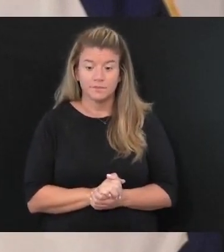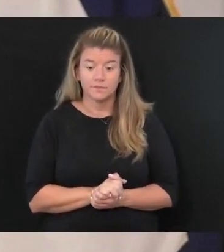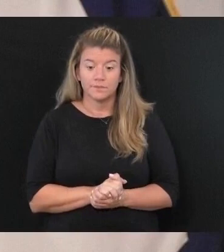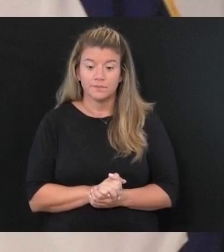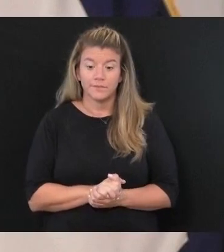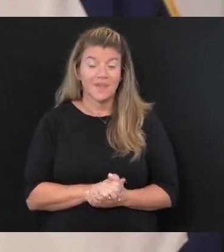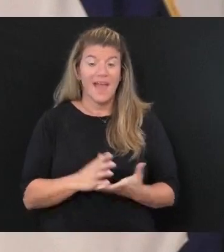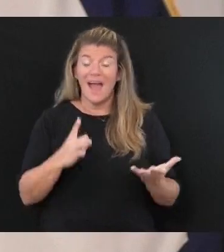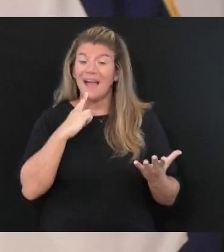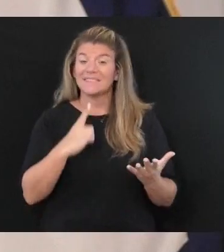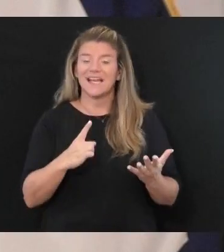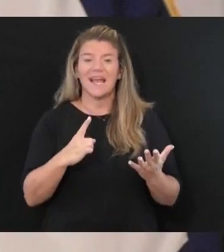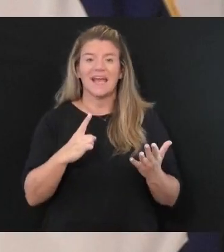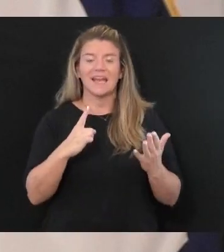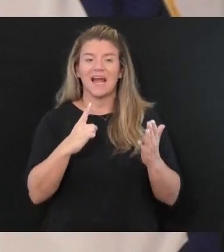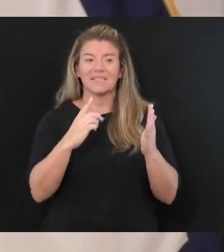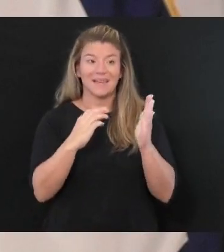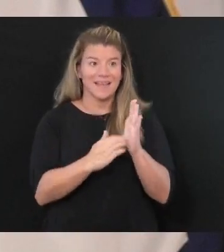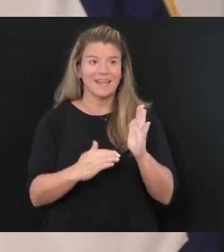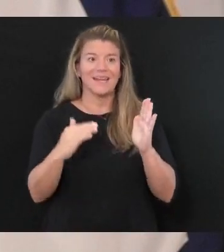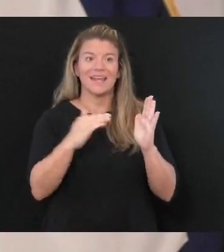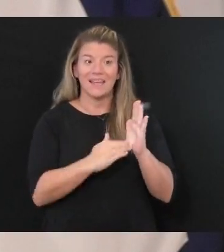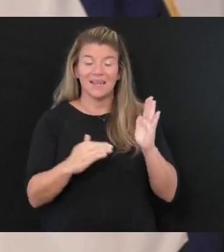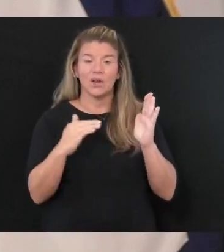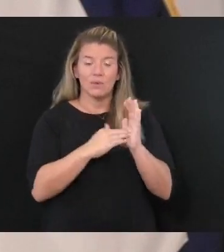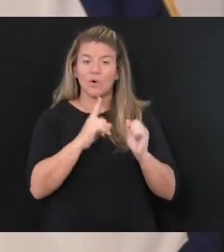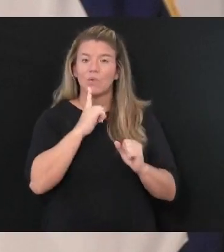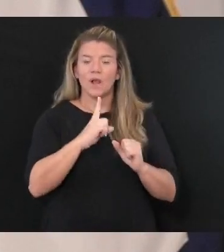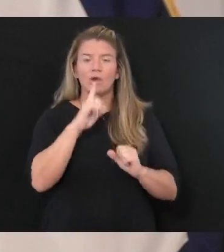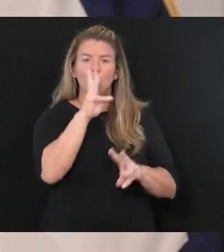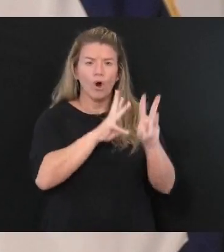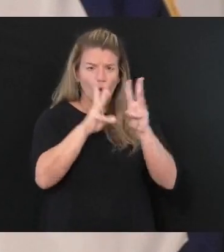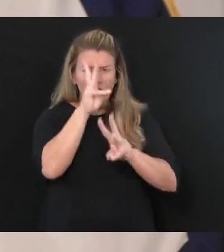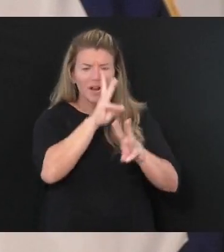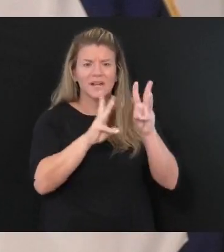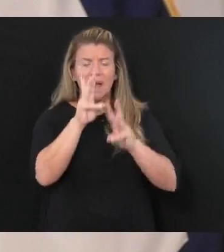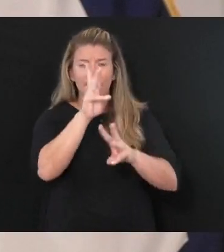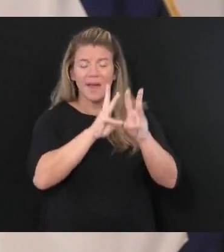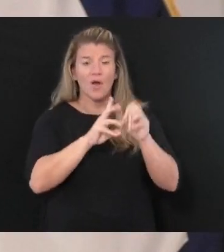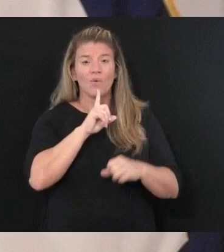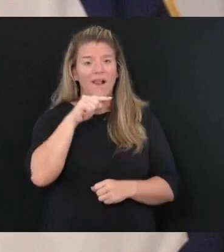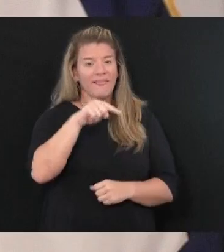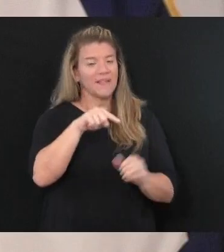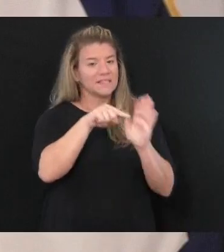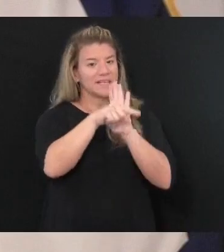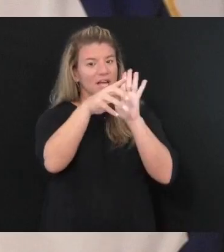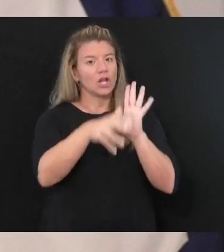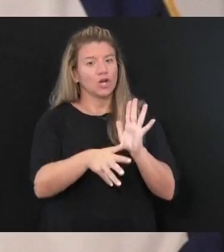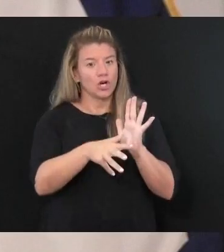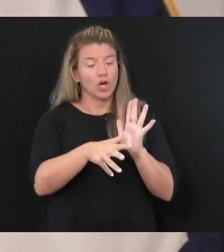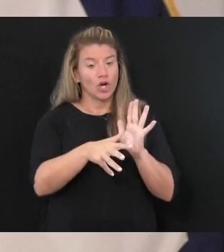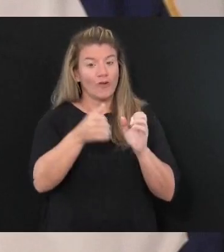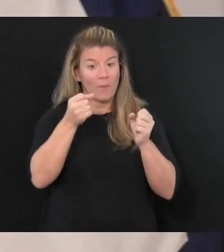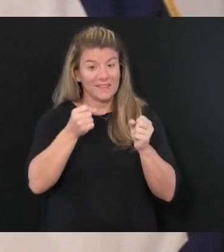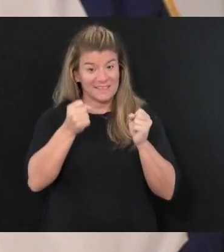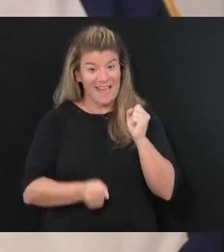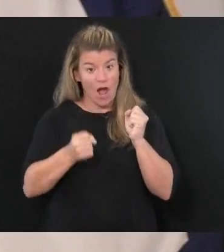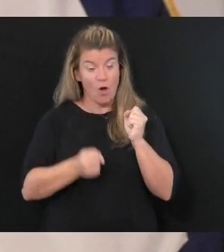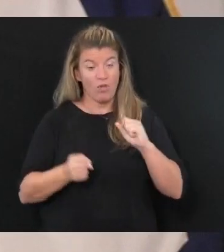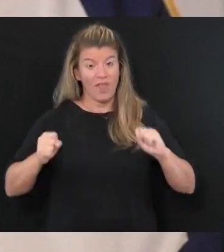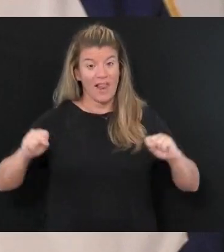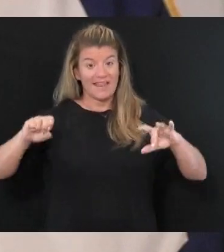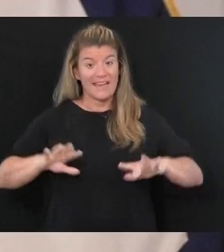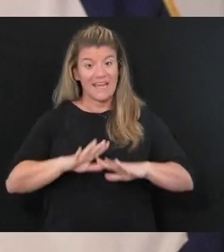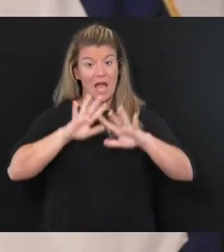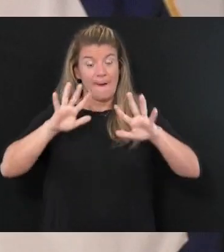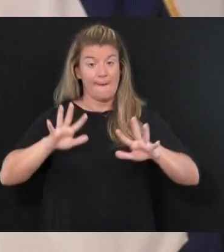We said all along we were worried. We were worried about this terrible killer coming from the south.